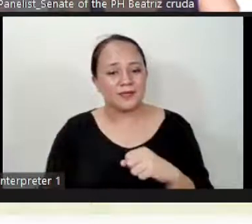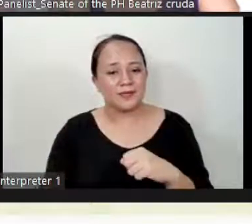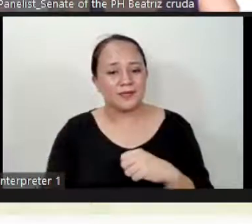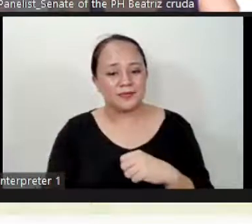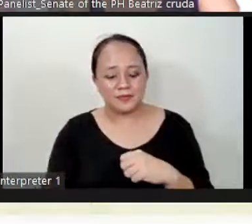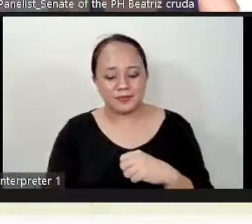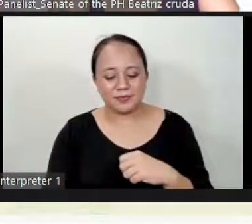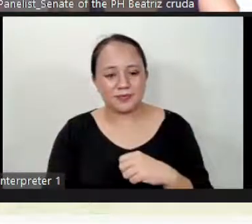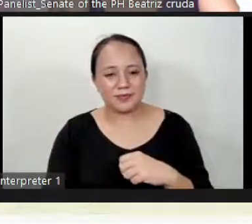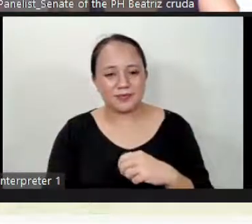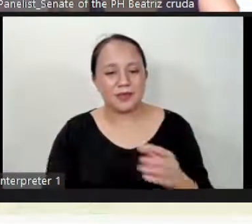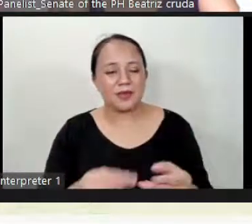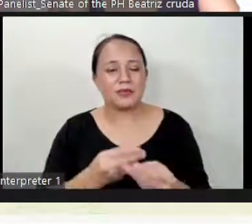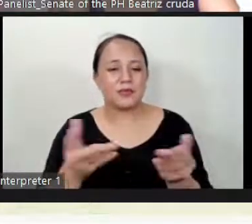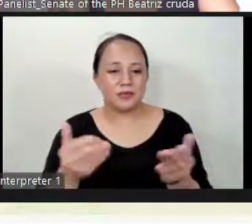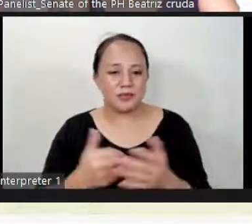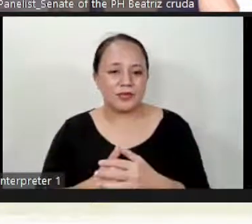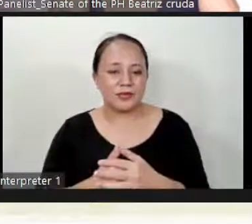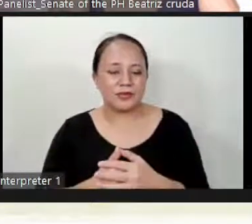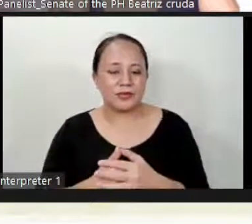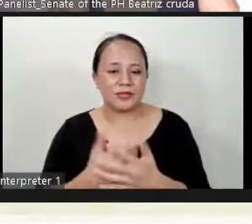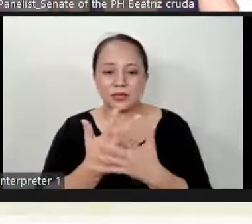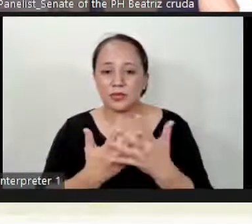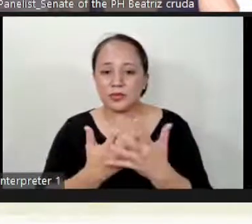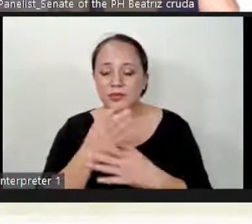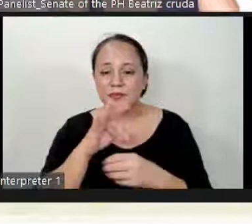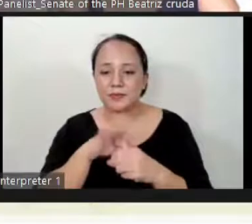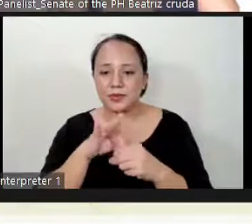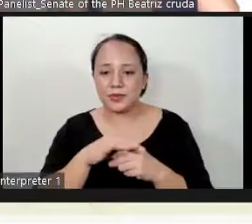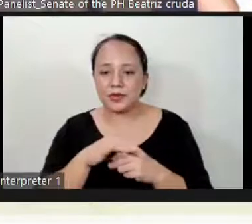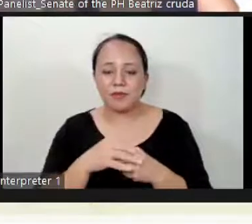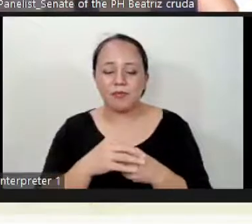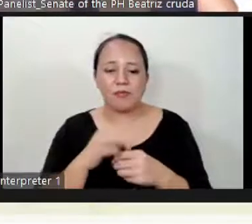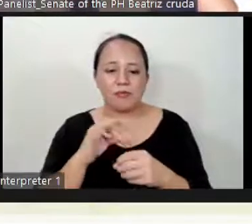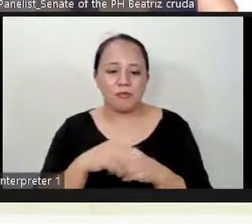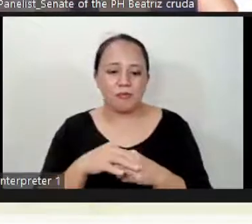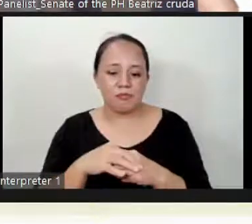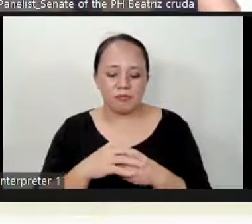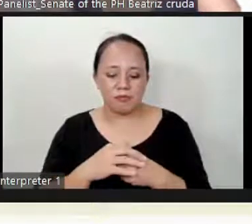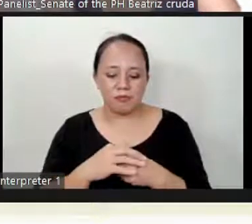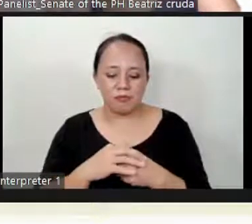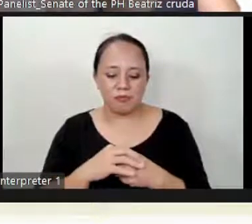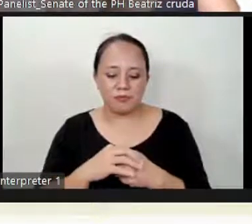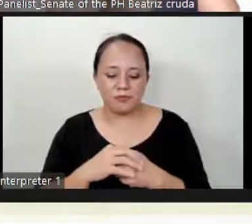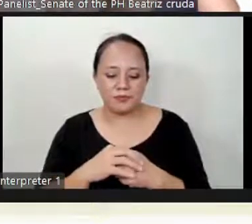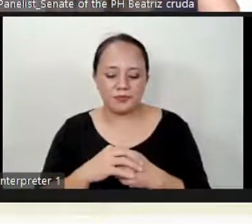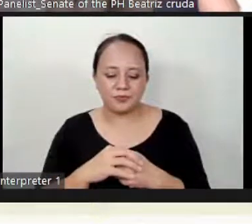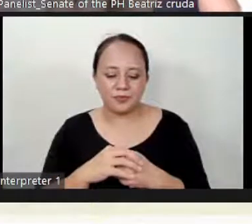provide the screening programs, the screening